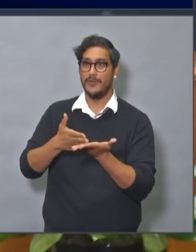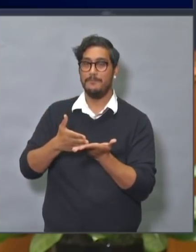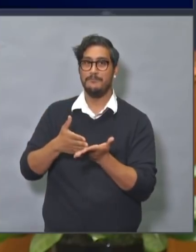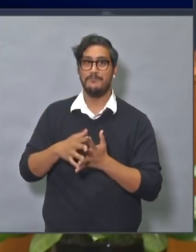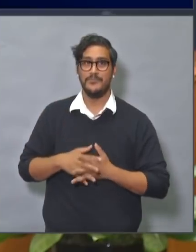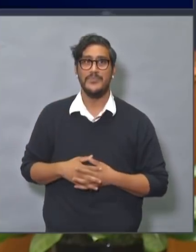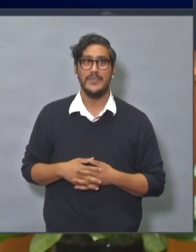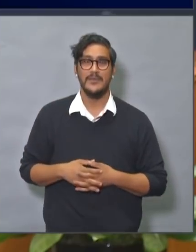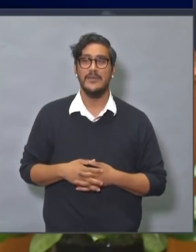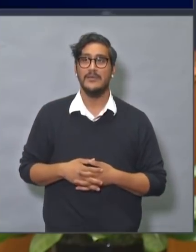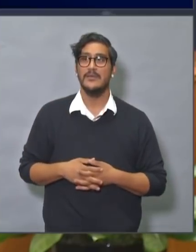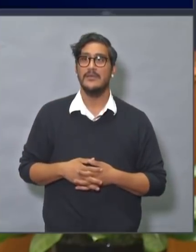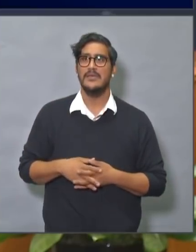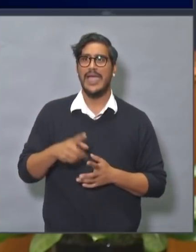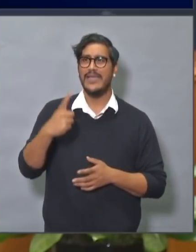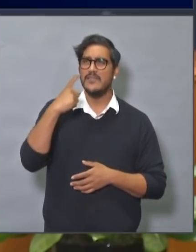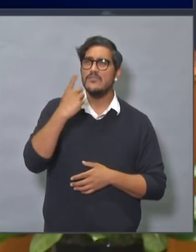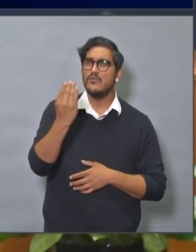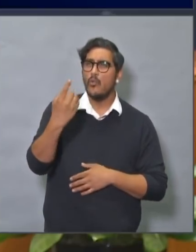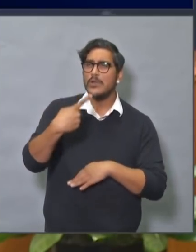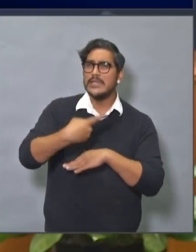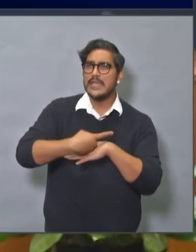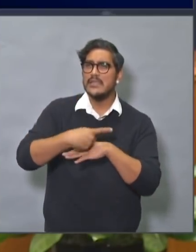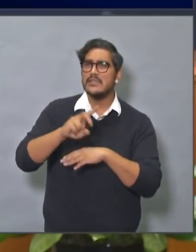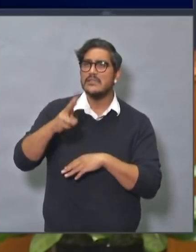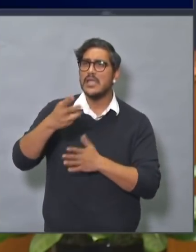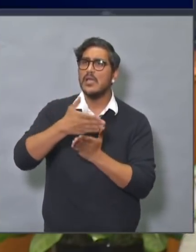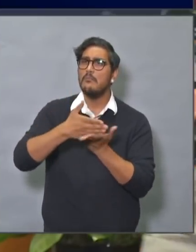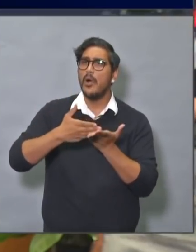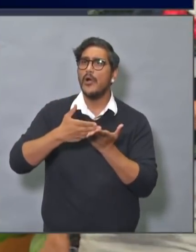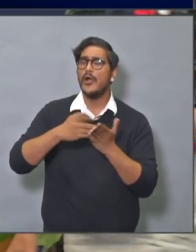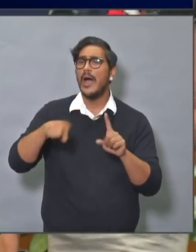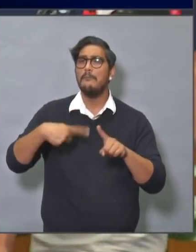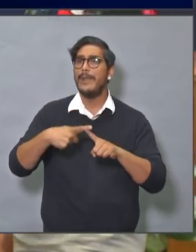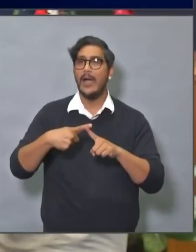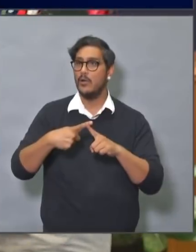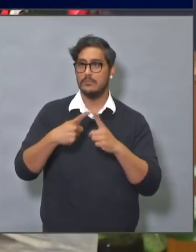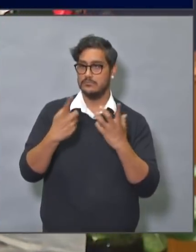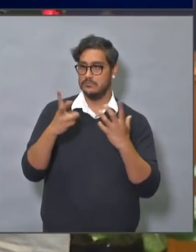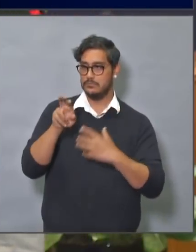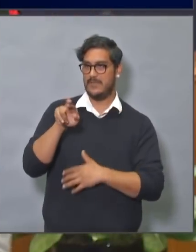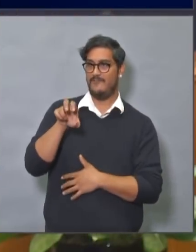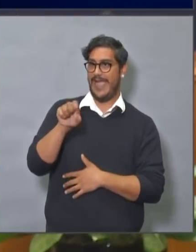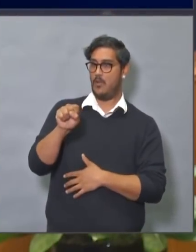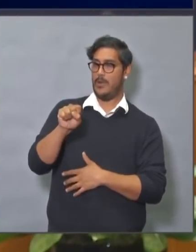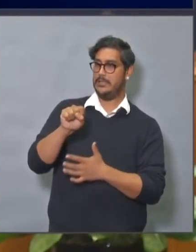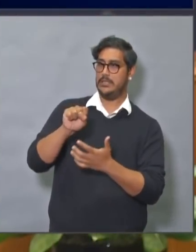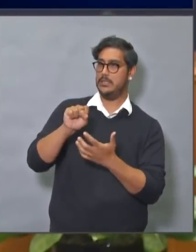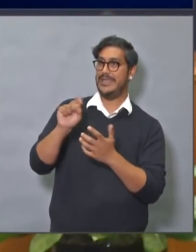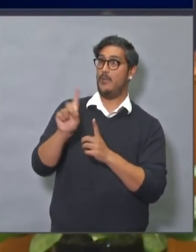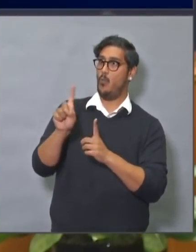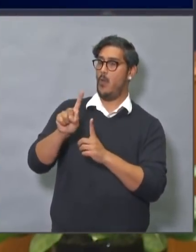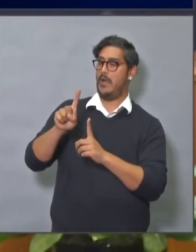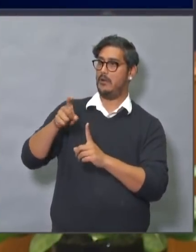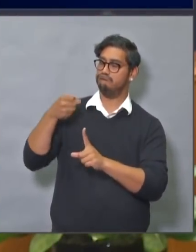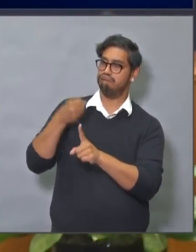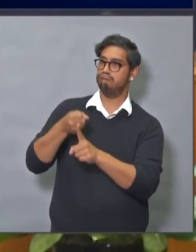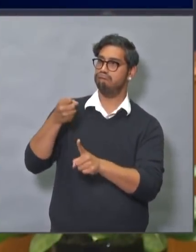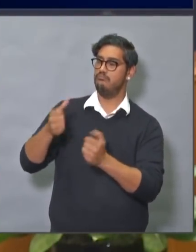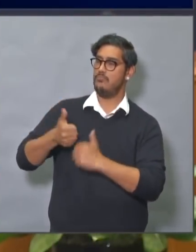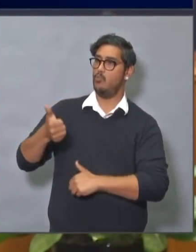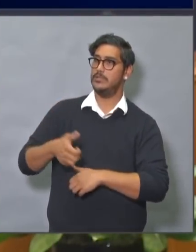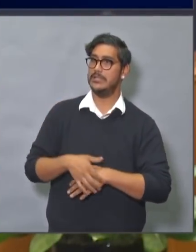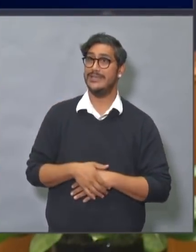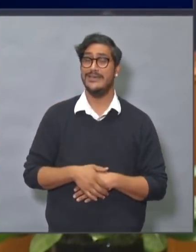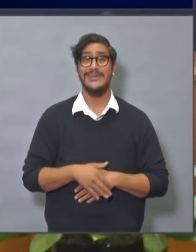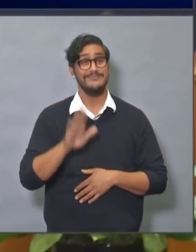results, sometimes 14 days. And then the second part was where are people contracting this virus, where the heavy concentration is. Hi, good